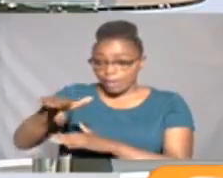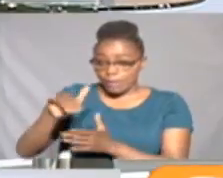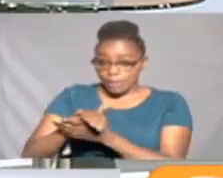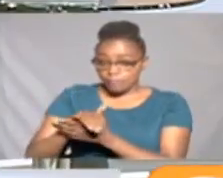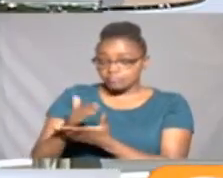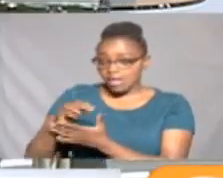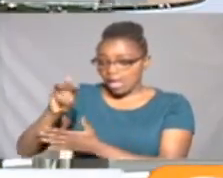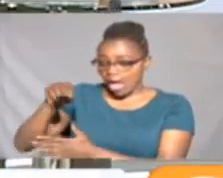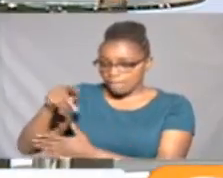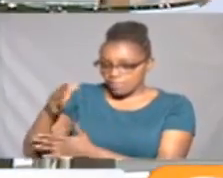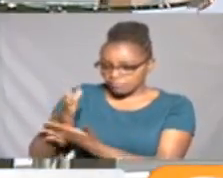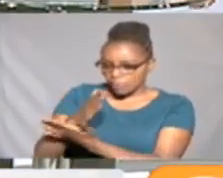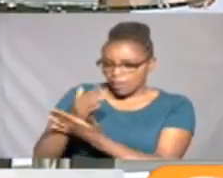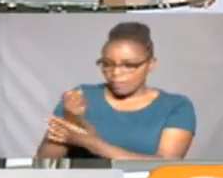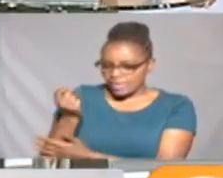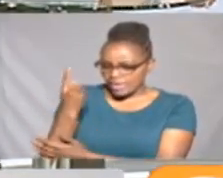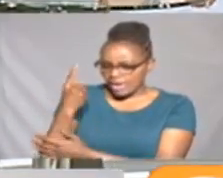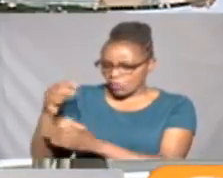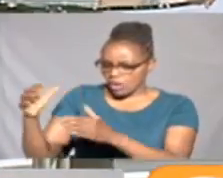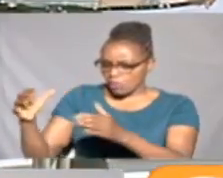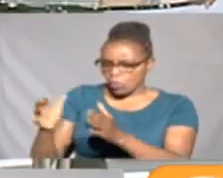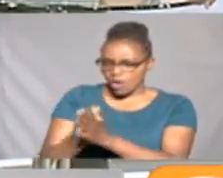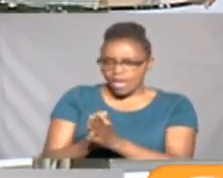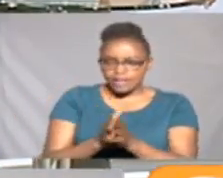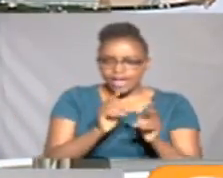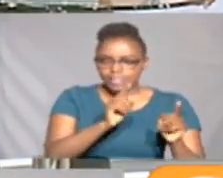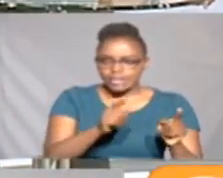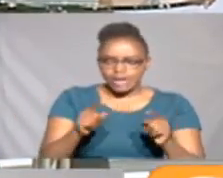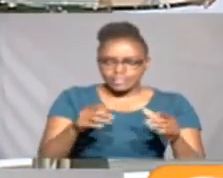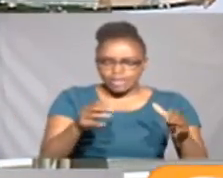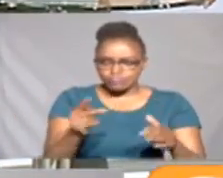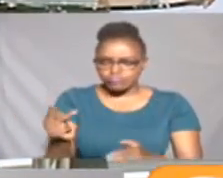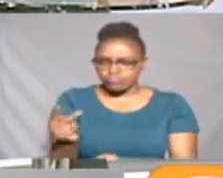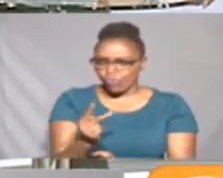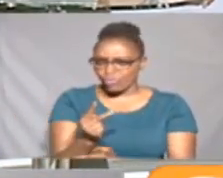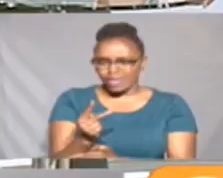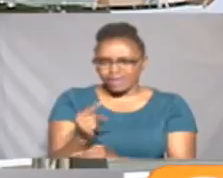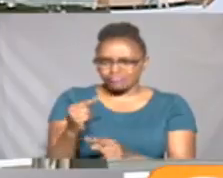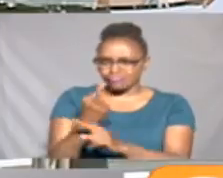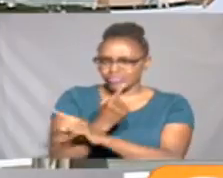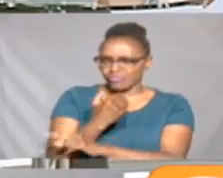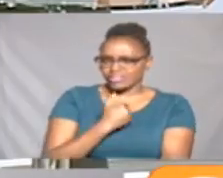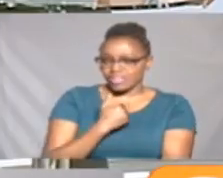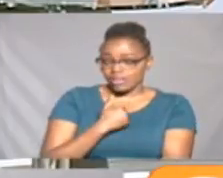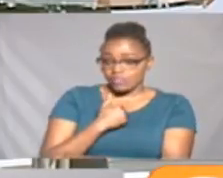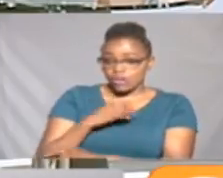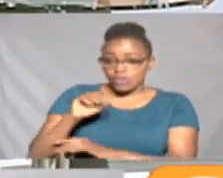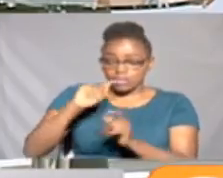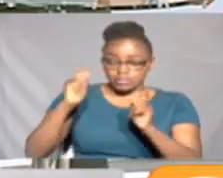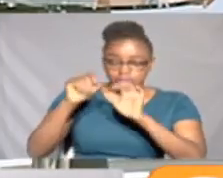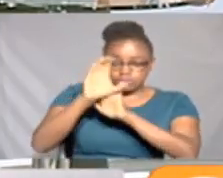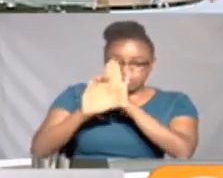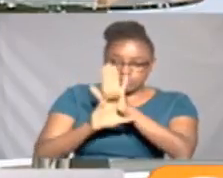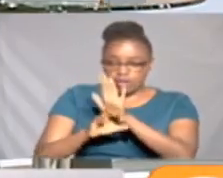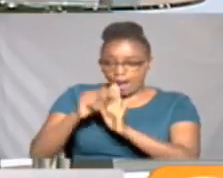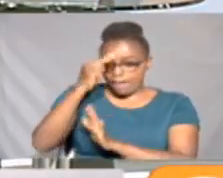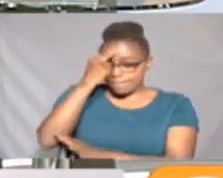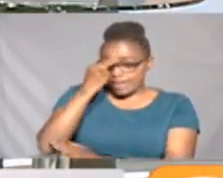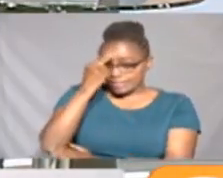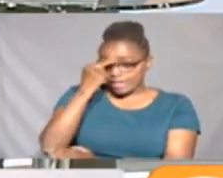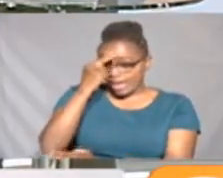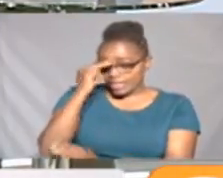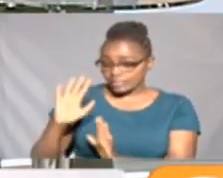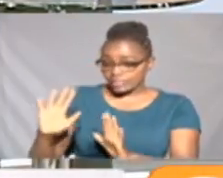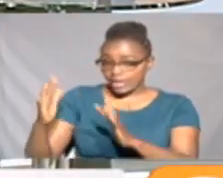A section of MPs in the Kieleweke and Tangatanga camps have differed in public over the referendum debate. Attending a Maasai rite of